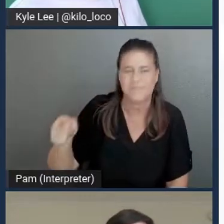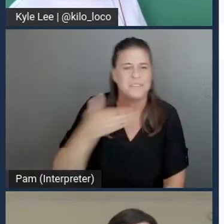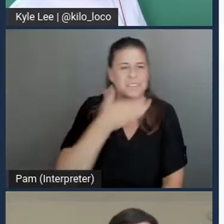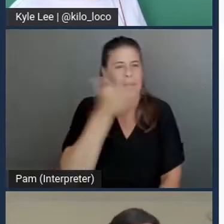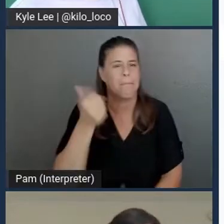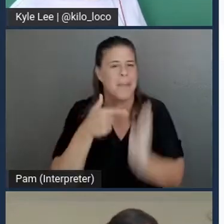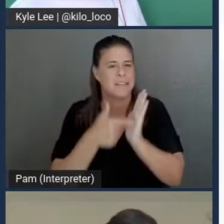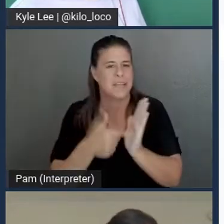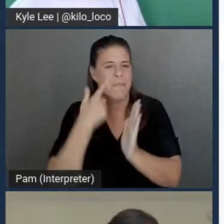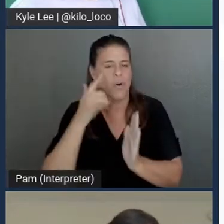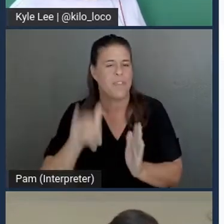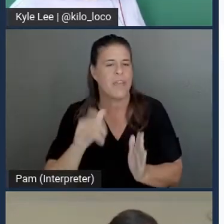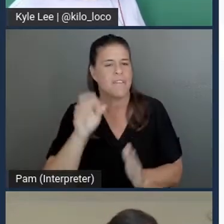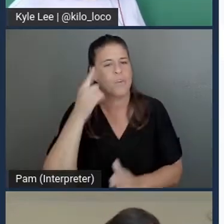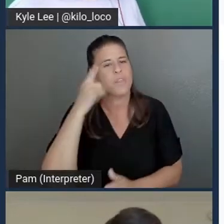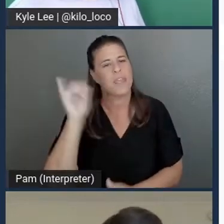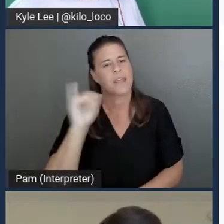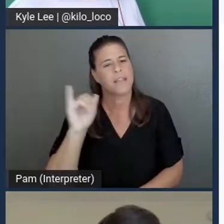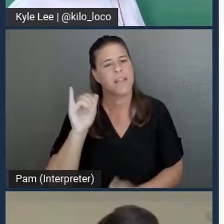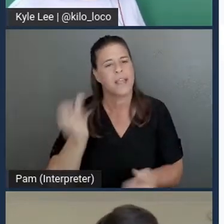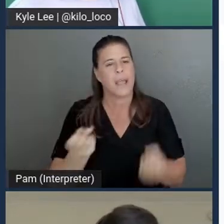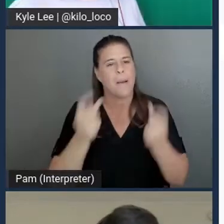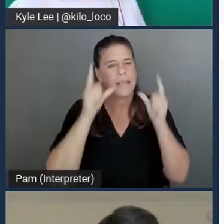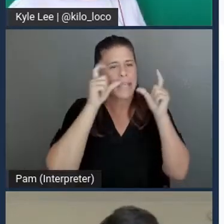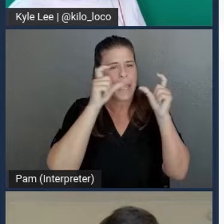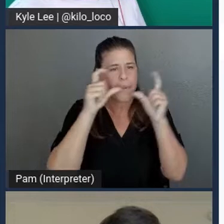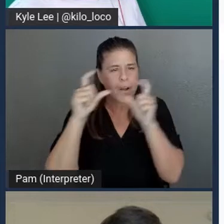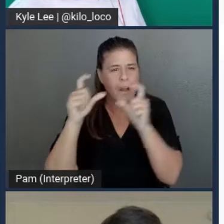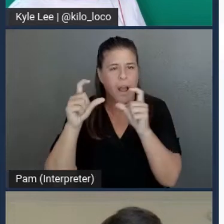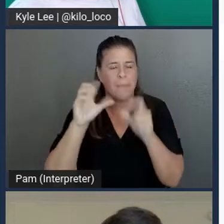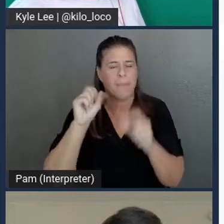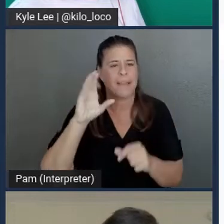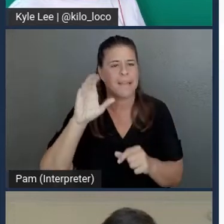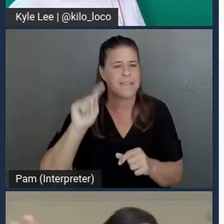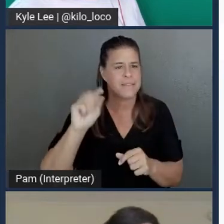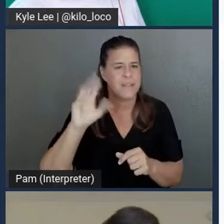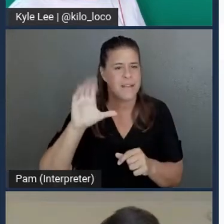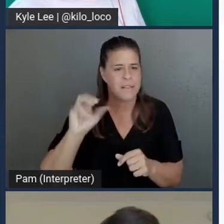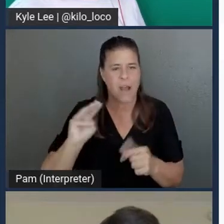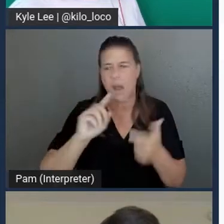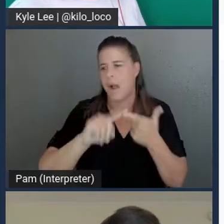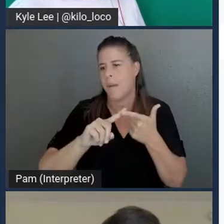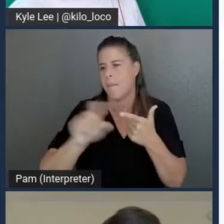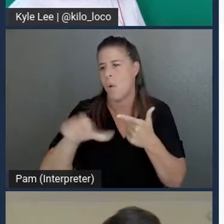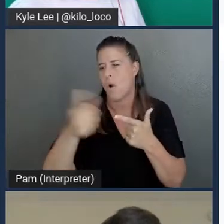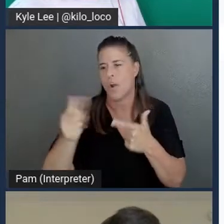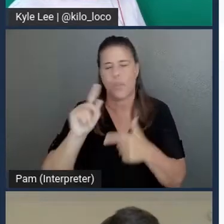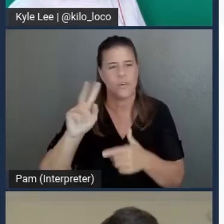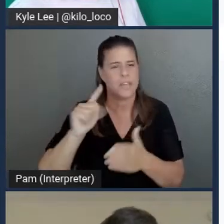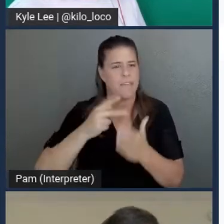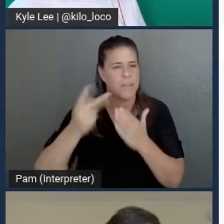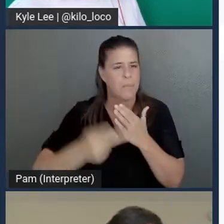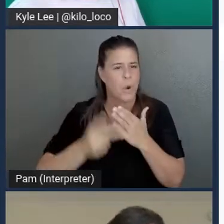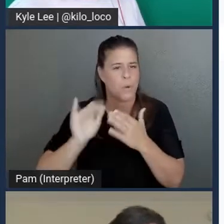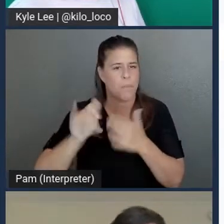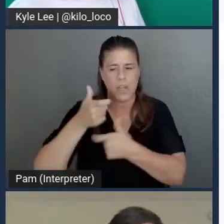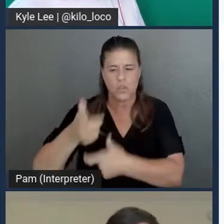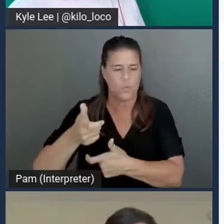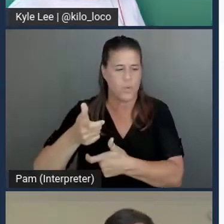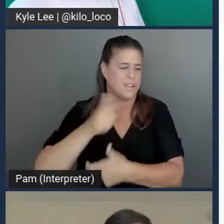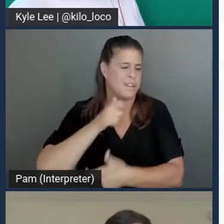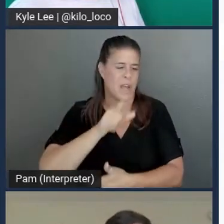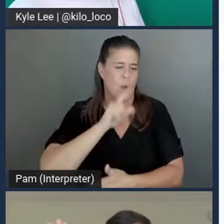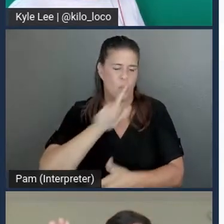I could use is if you think about like a multi-camera sitcom or even any show you watch that isn't even reality